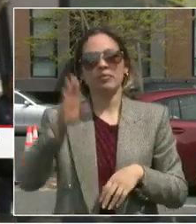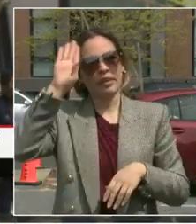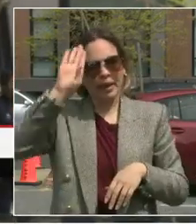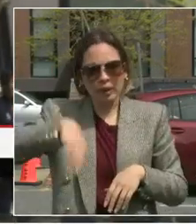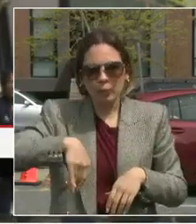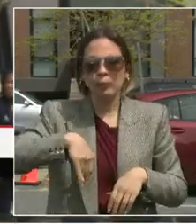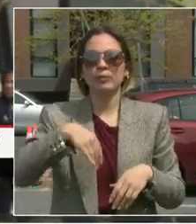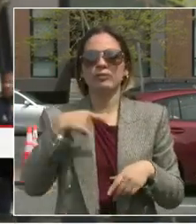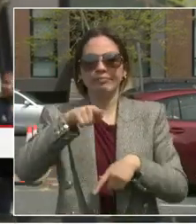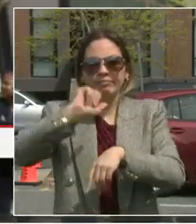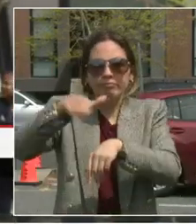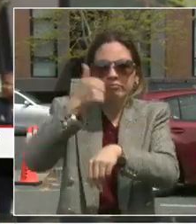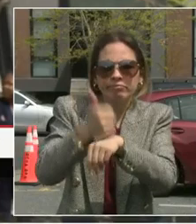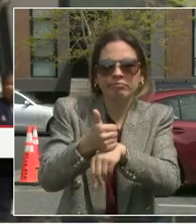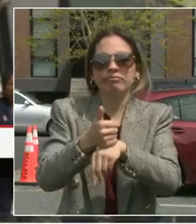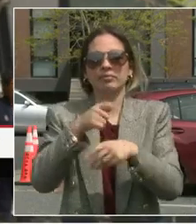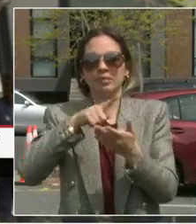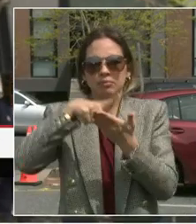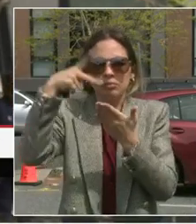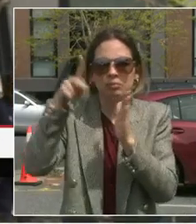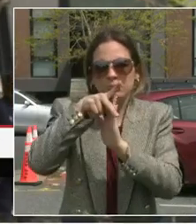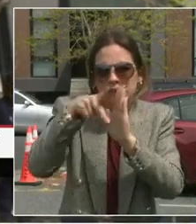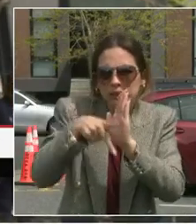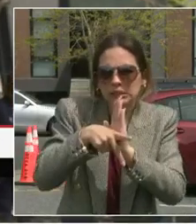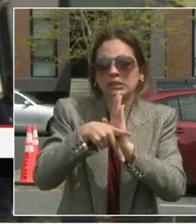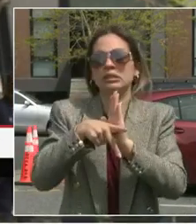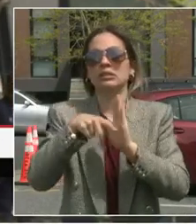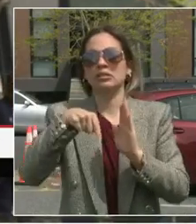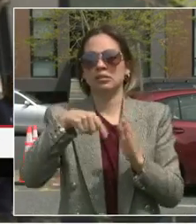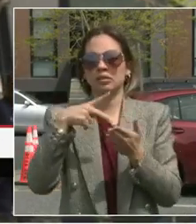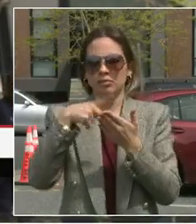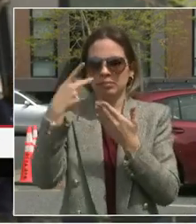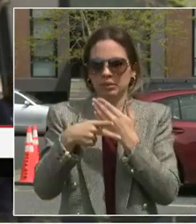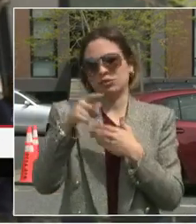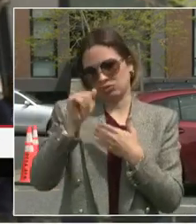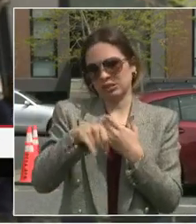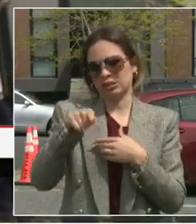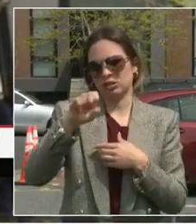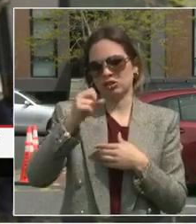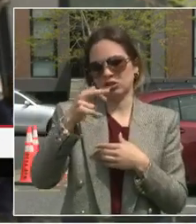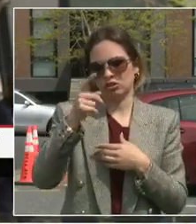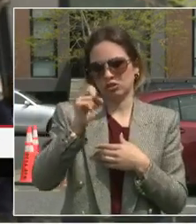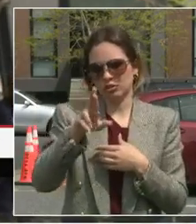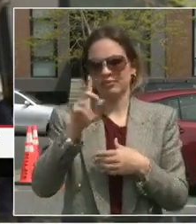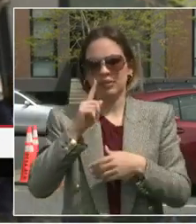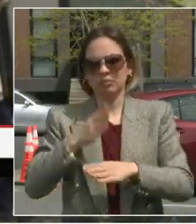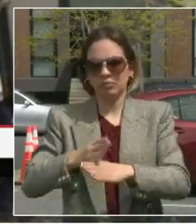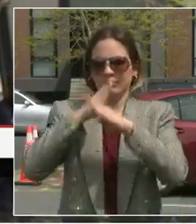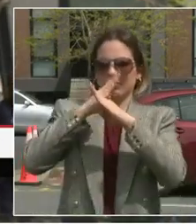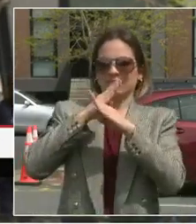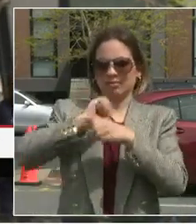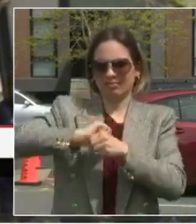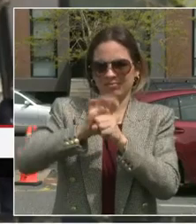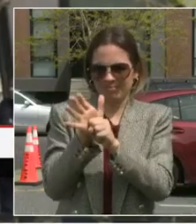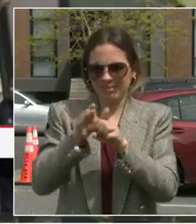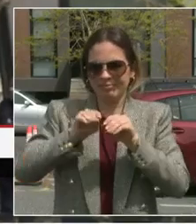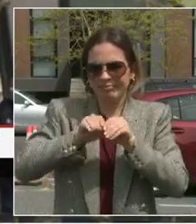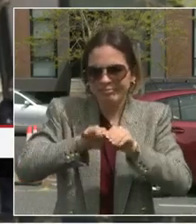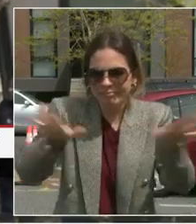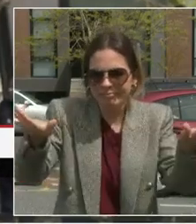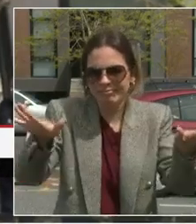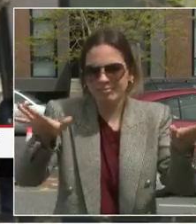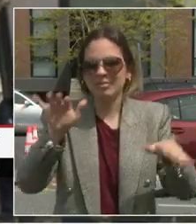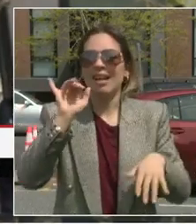place to keep our shelters safe and prevent outbreaks also cause some people to stay